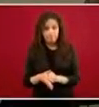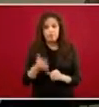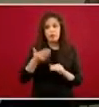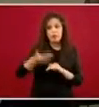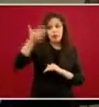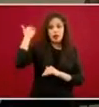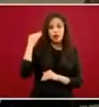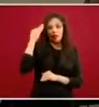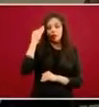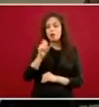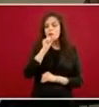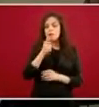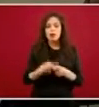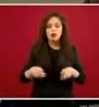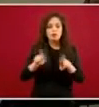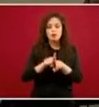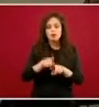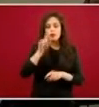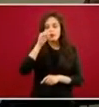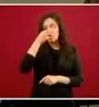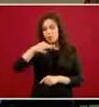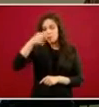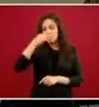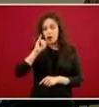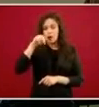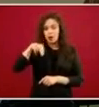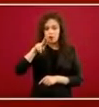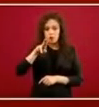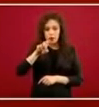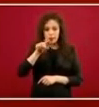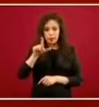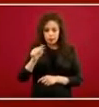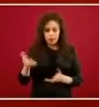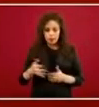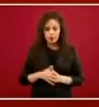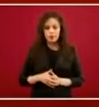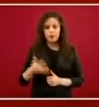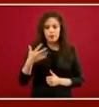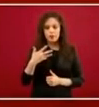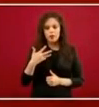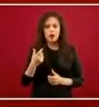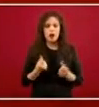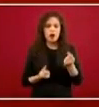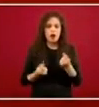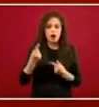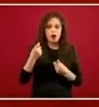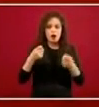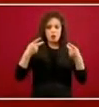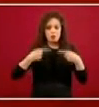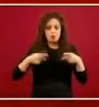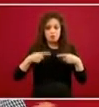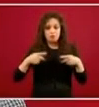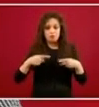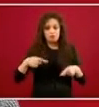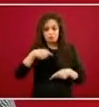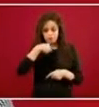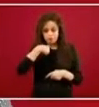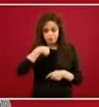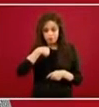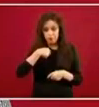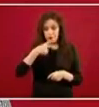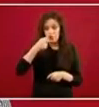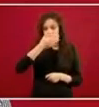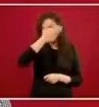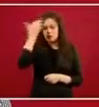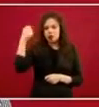What happens very commonly with this sort of diseases is that sometimes they end up revealing